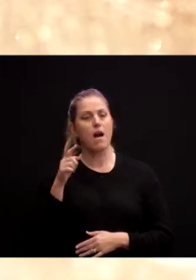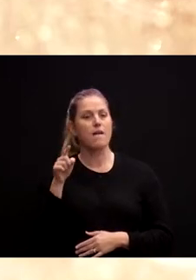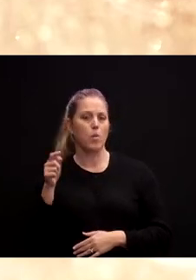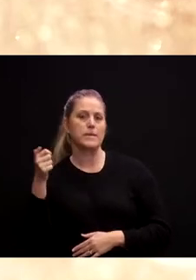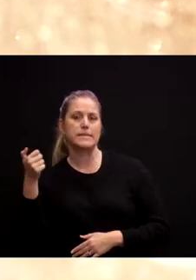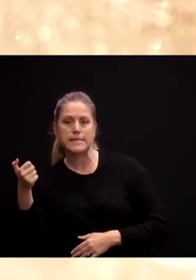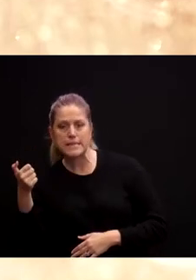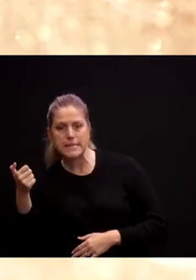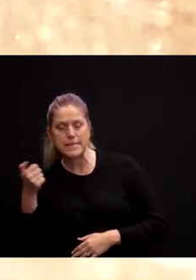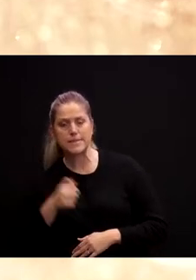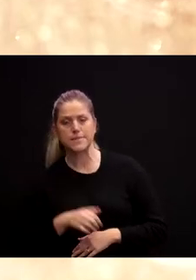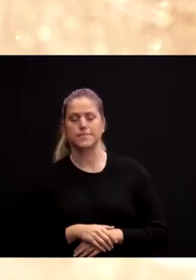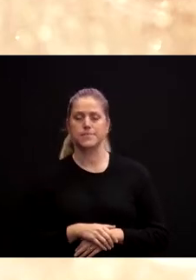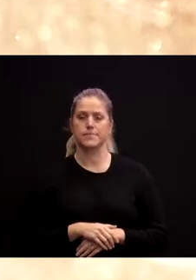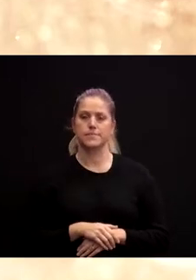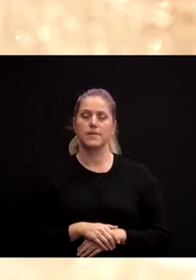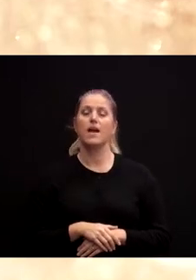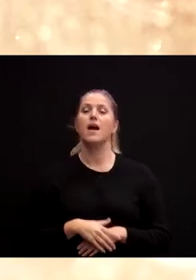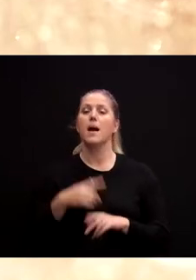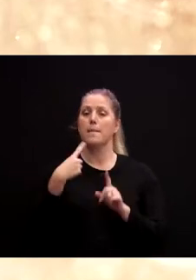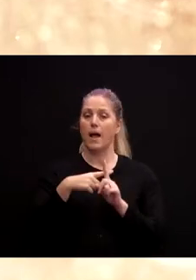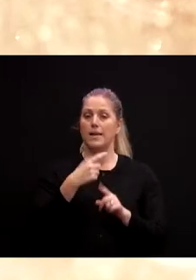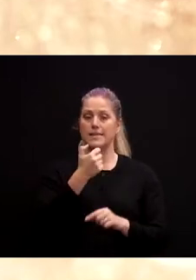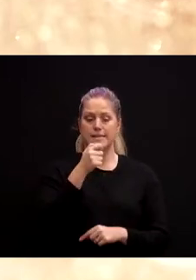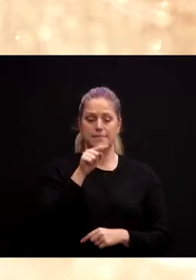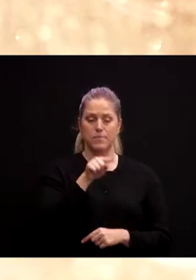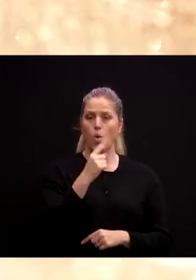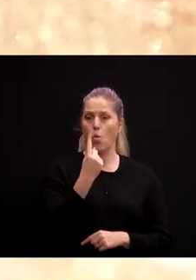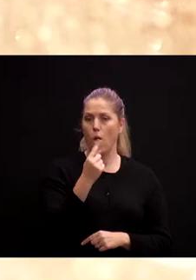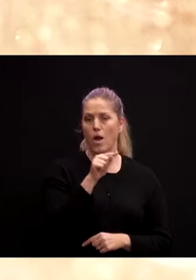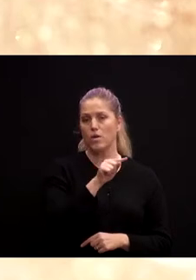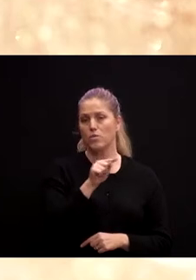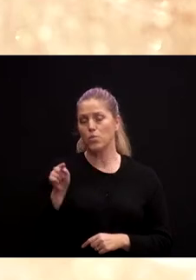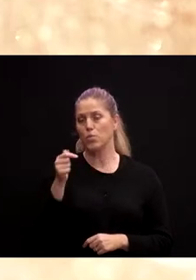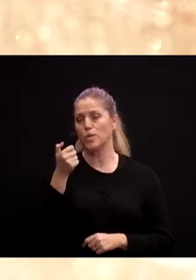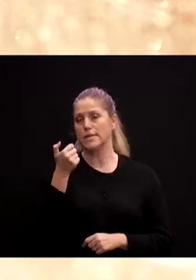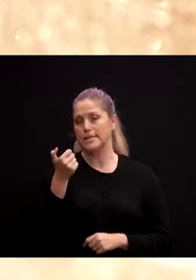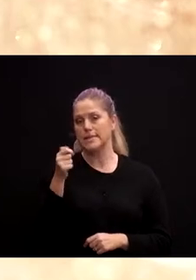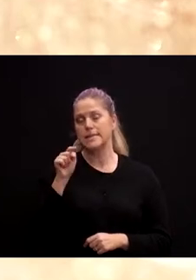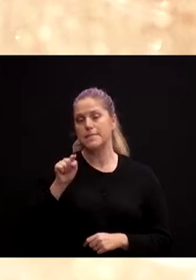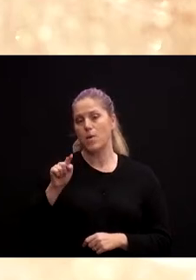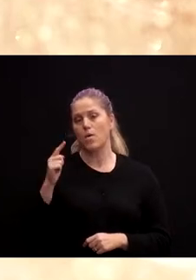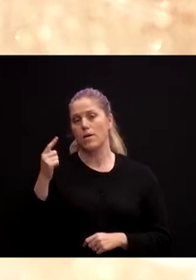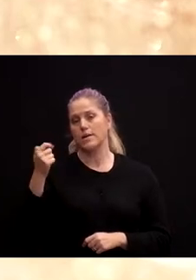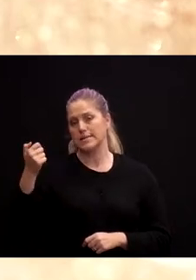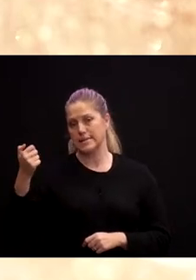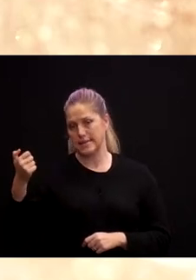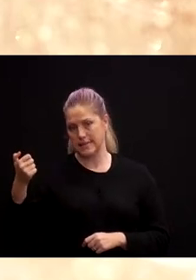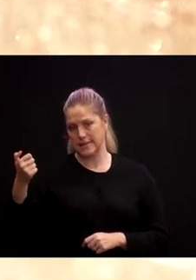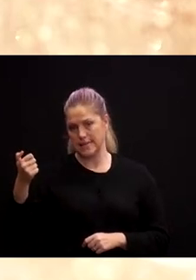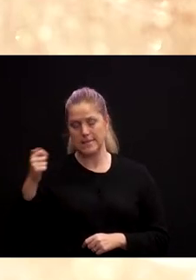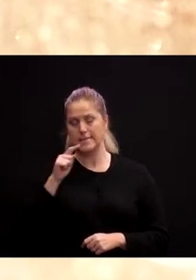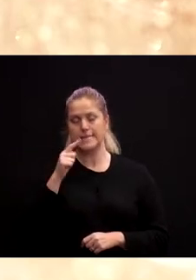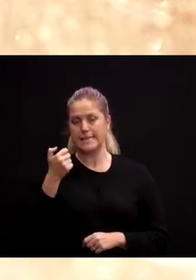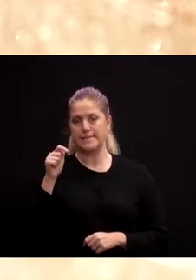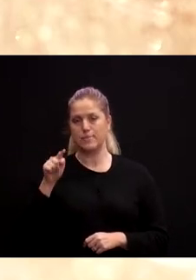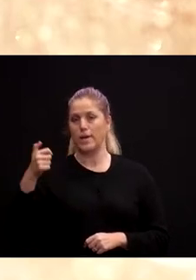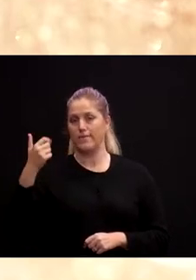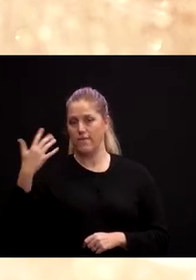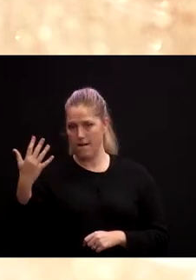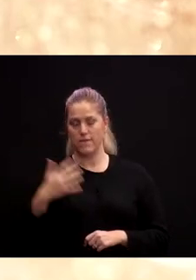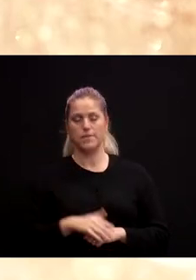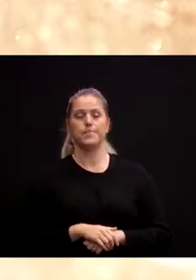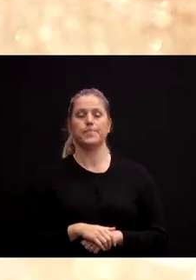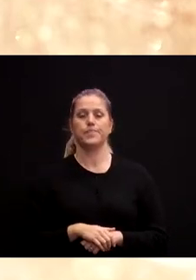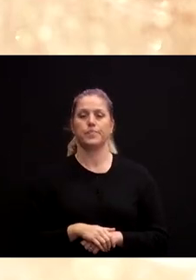5.6, and motions 6.1, 6.2, 6.3, 6.4, and 6.5.